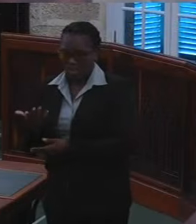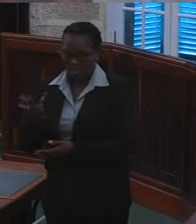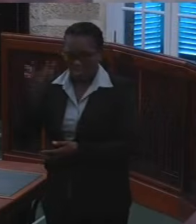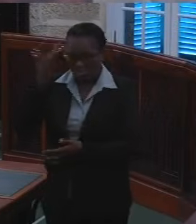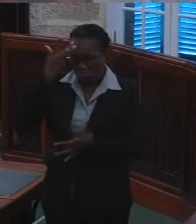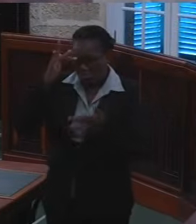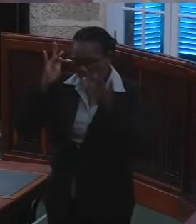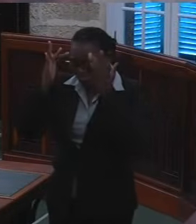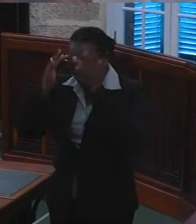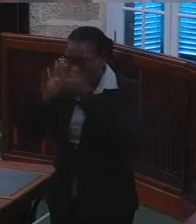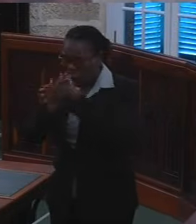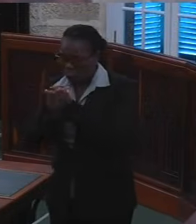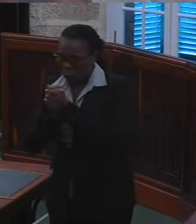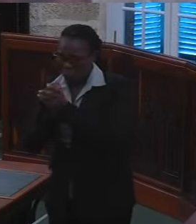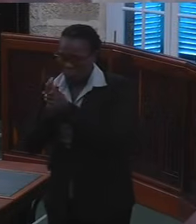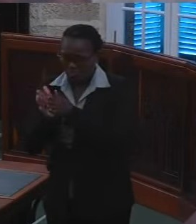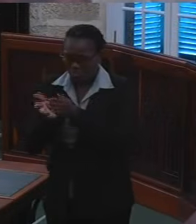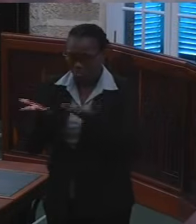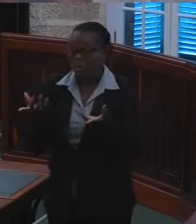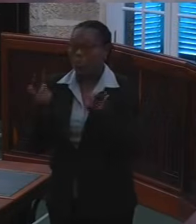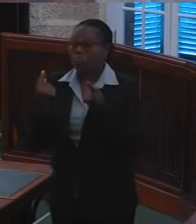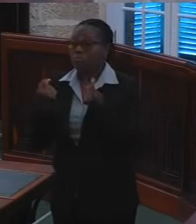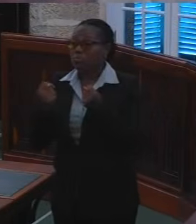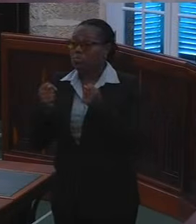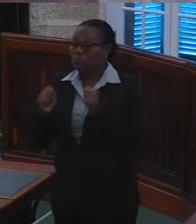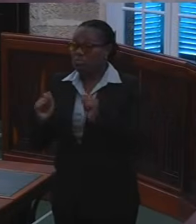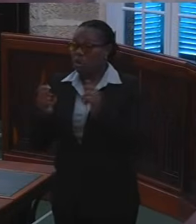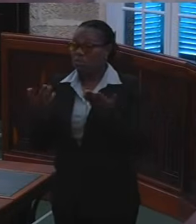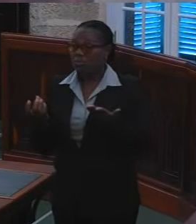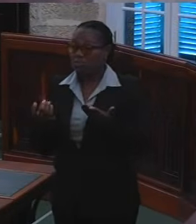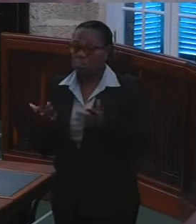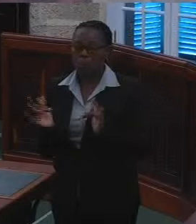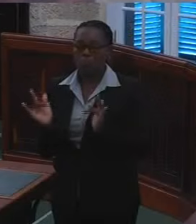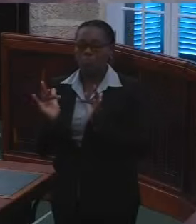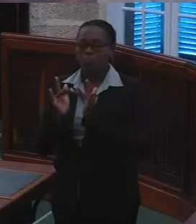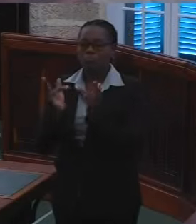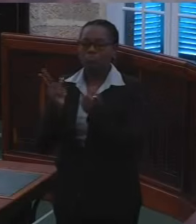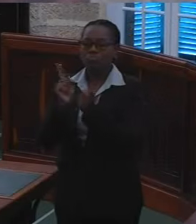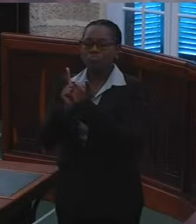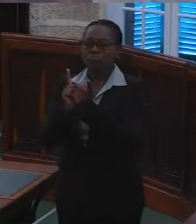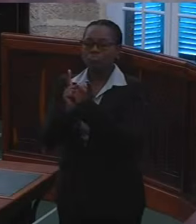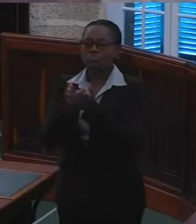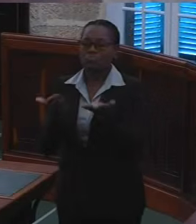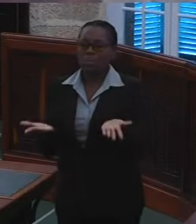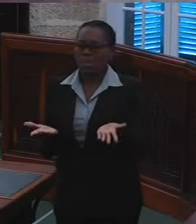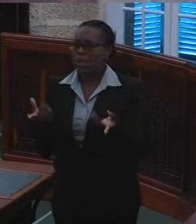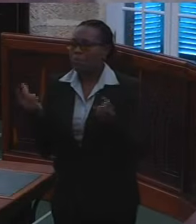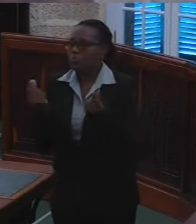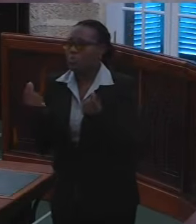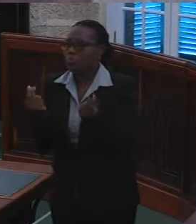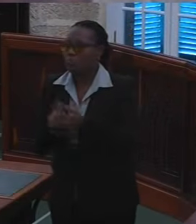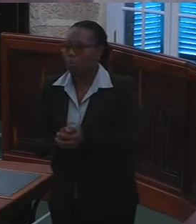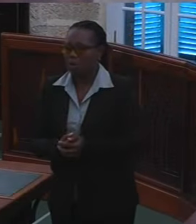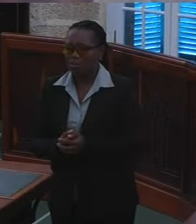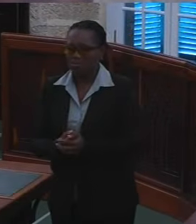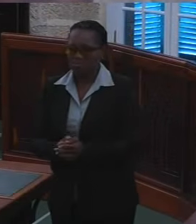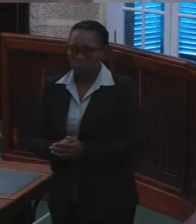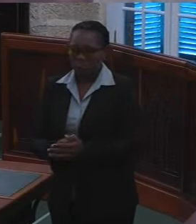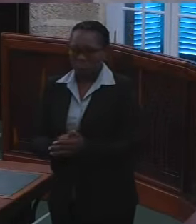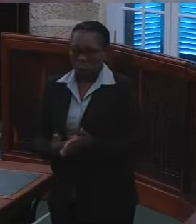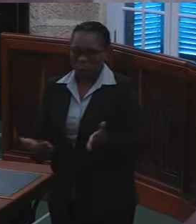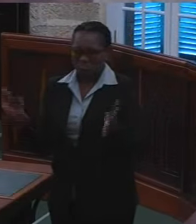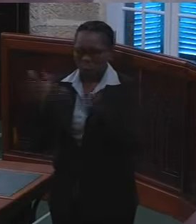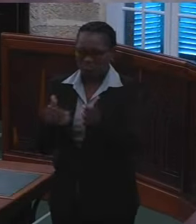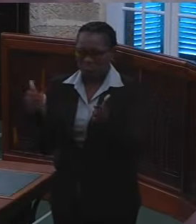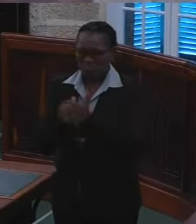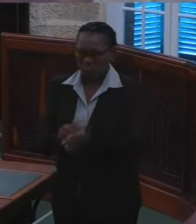persons who would have ventured and skirt around the abuse of elderly, even financial abuse,